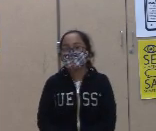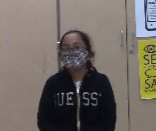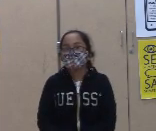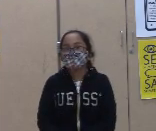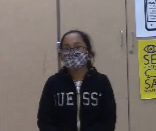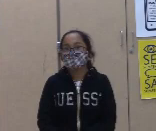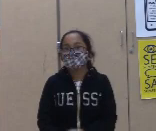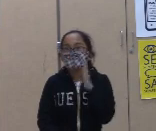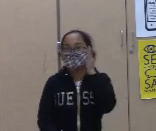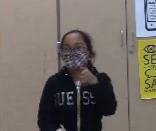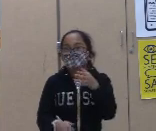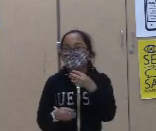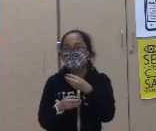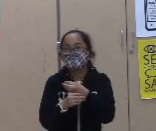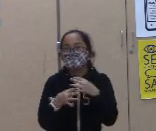needles, no.